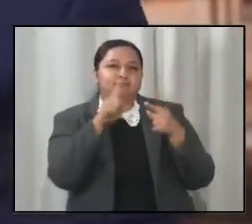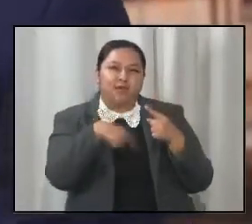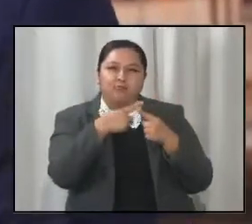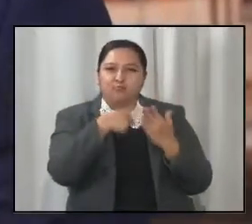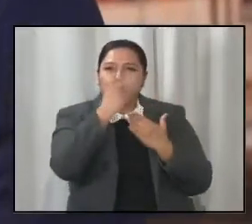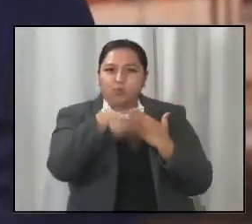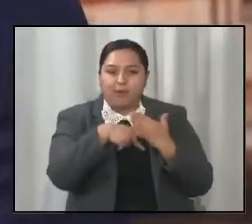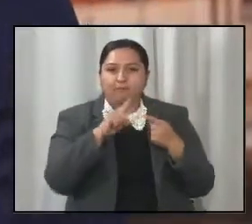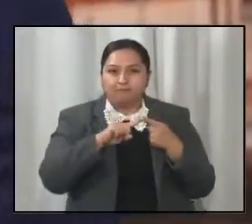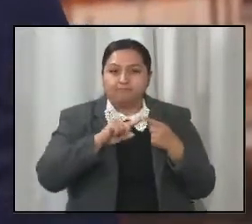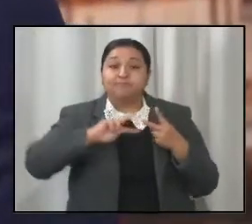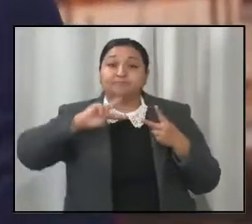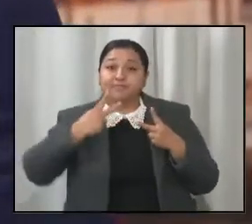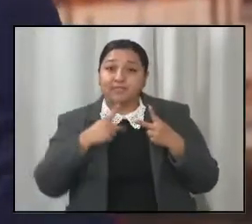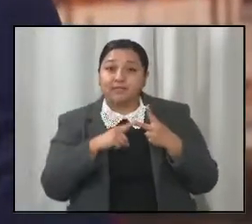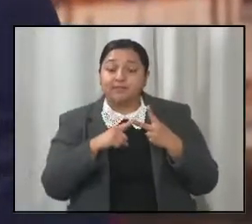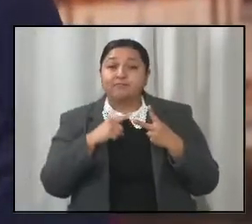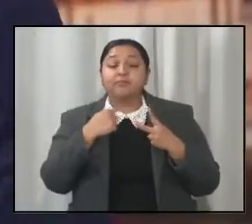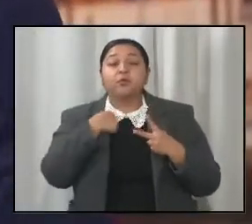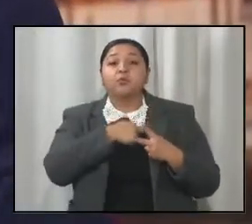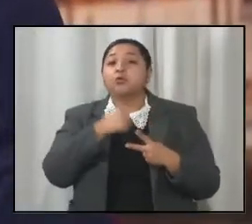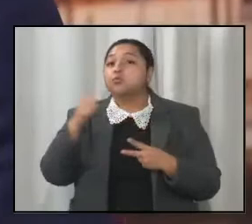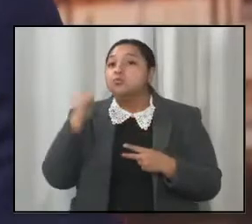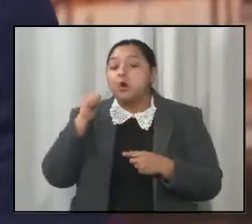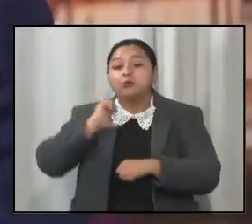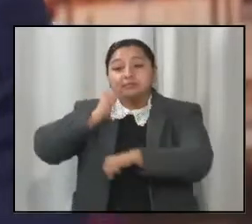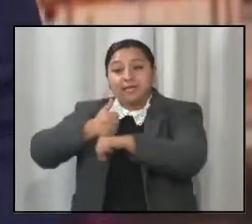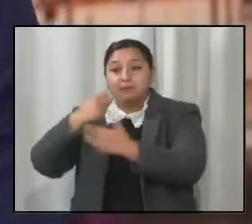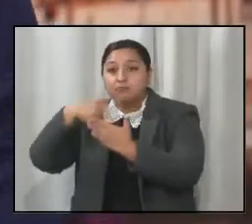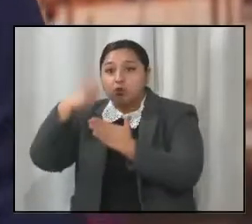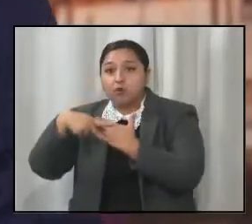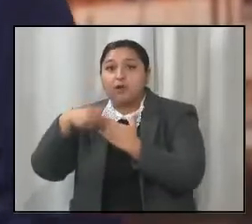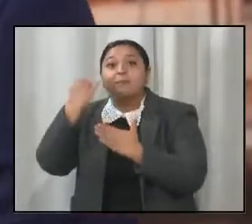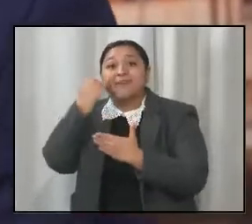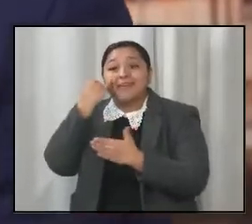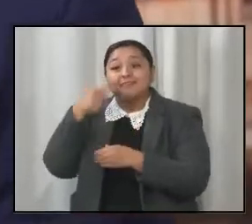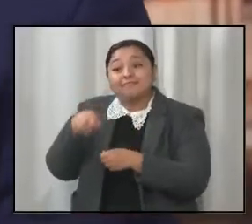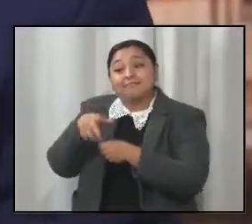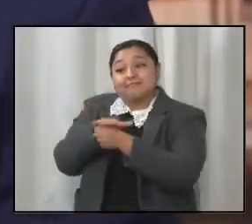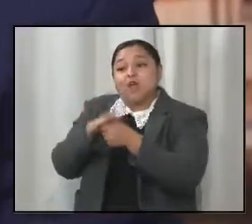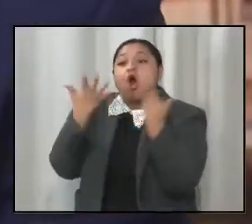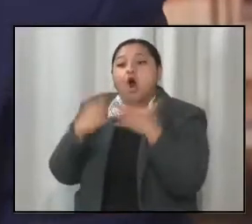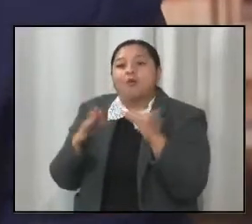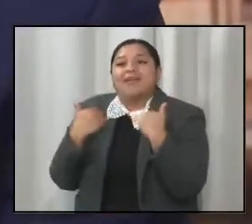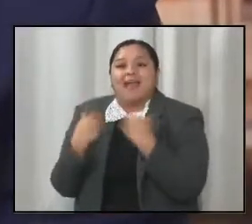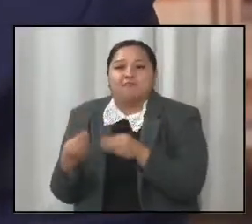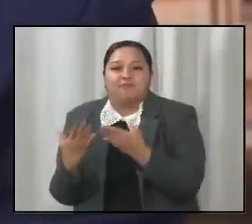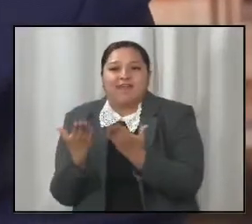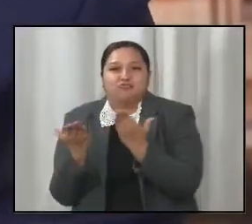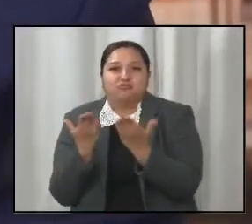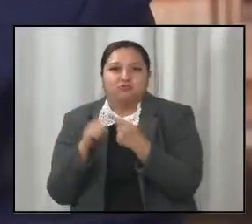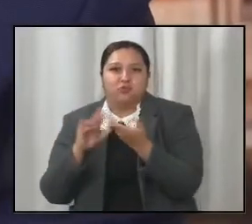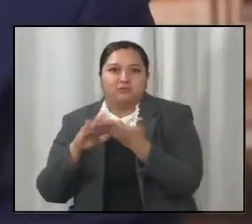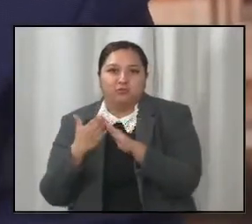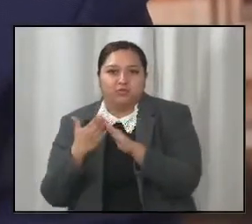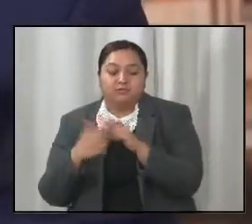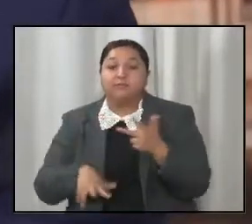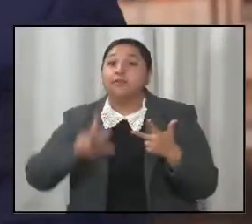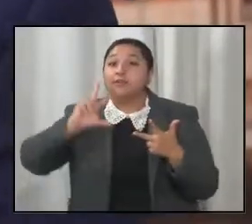not program at locations that provide services currently to the community. Third, any city asset